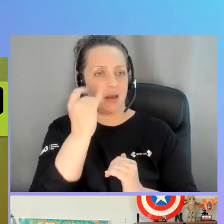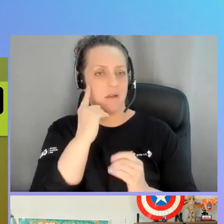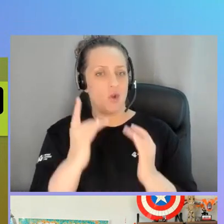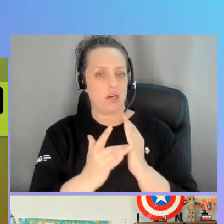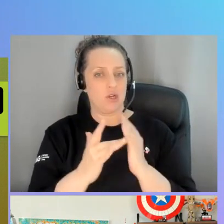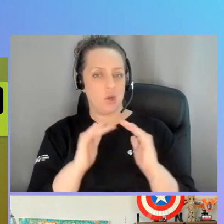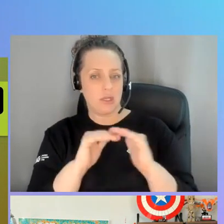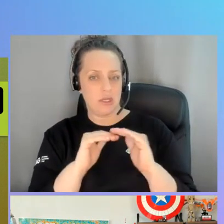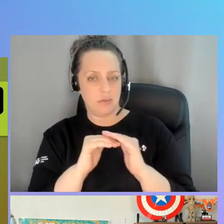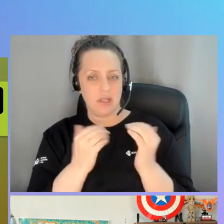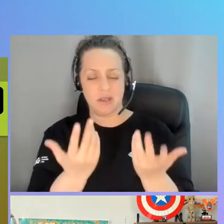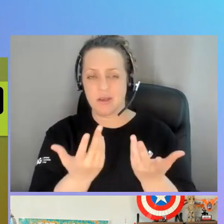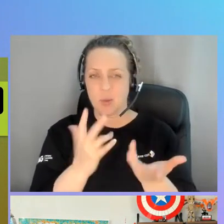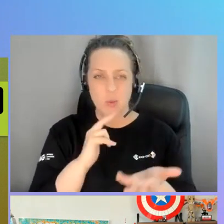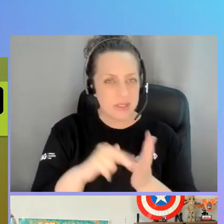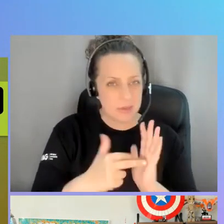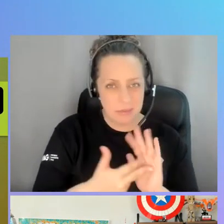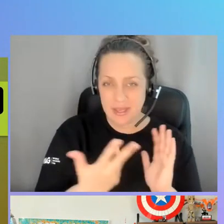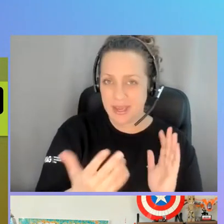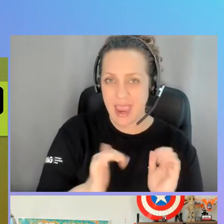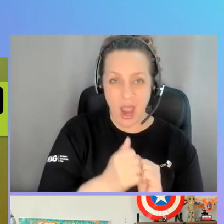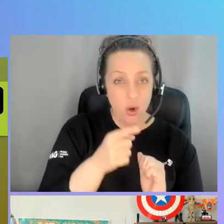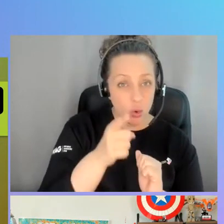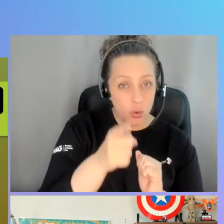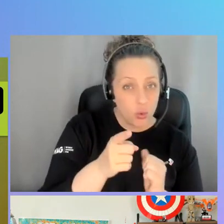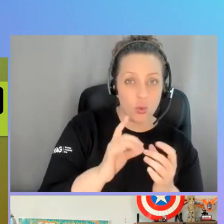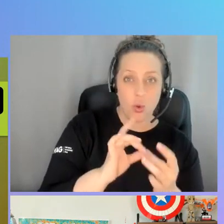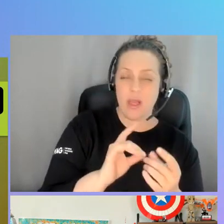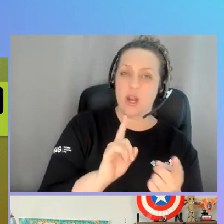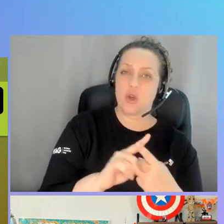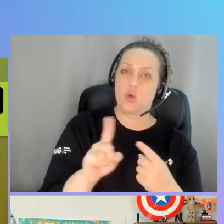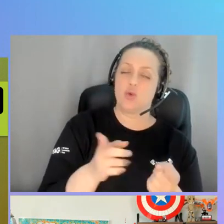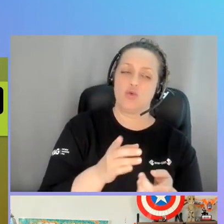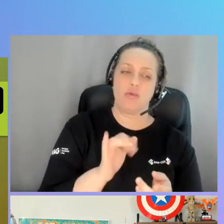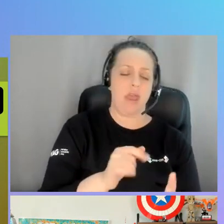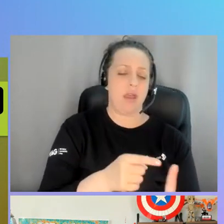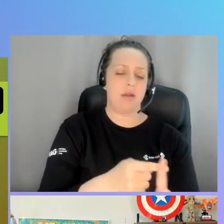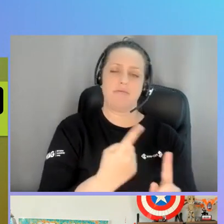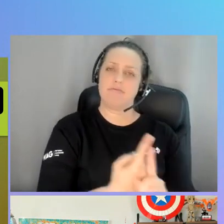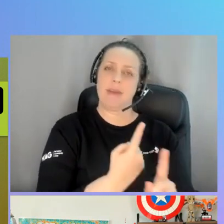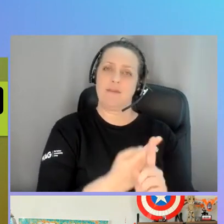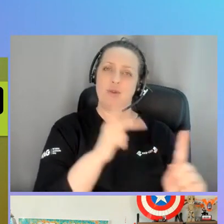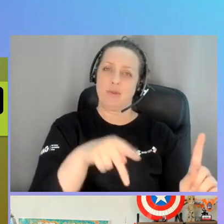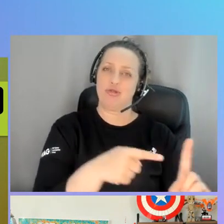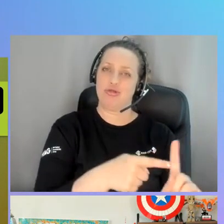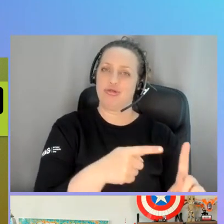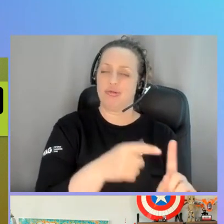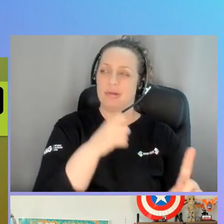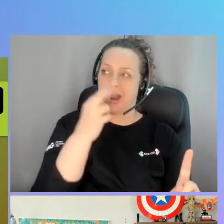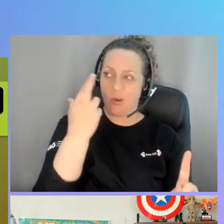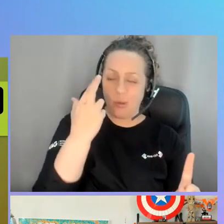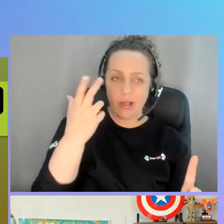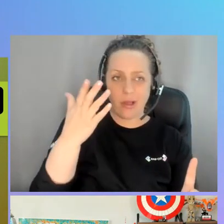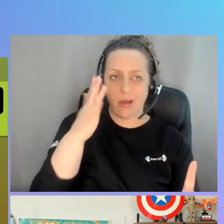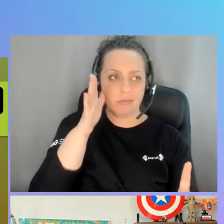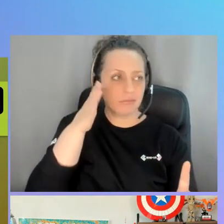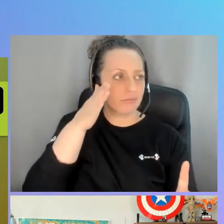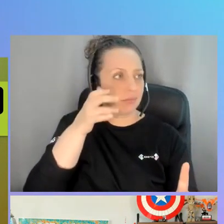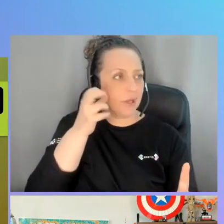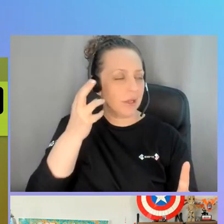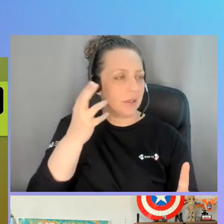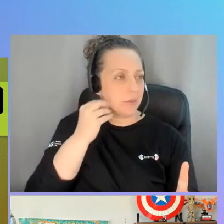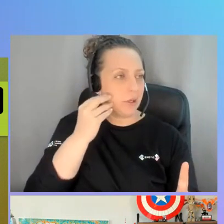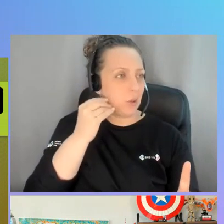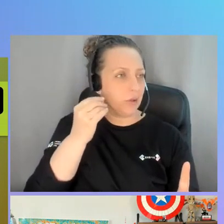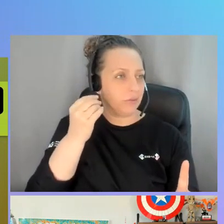What is it? What does it mean? How do you how do you relate it to the average person who, maybe isn't thinking about this